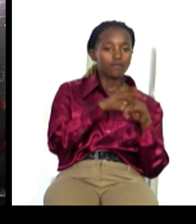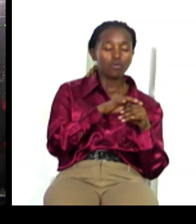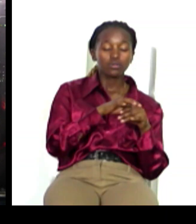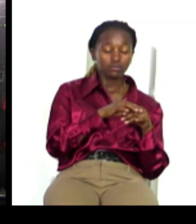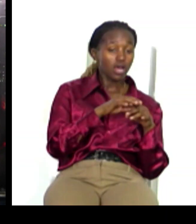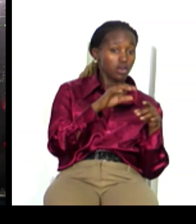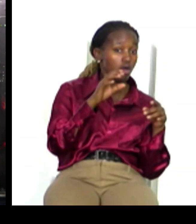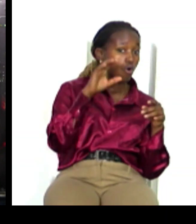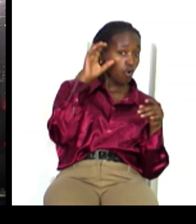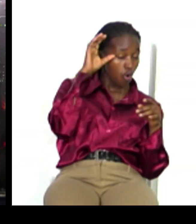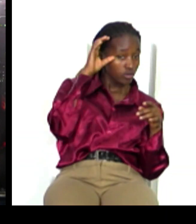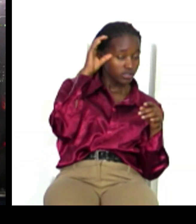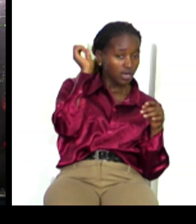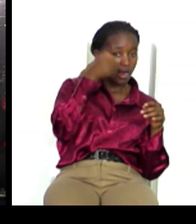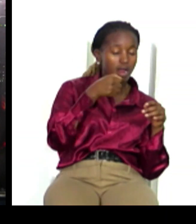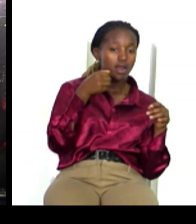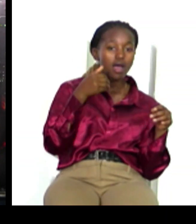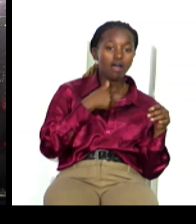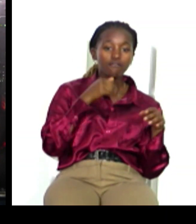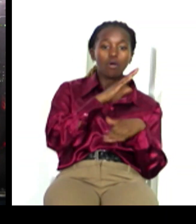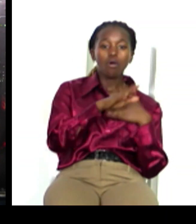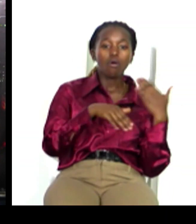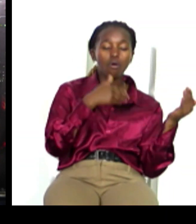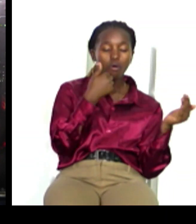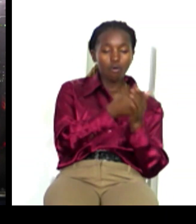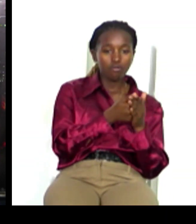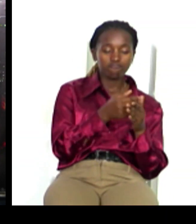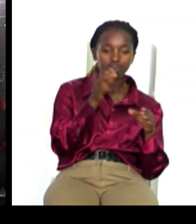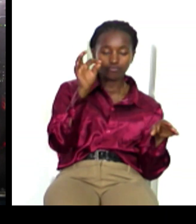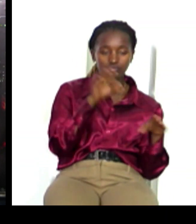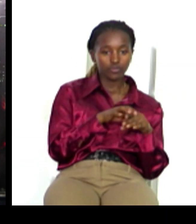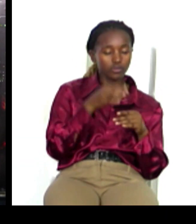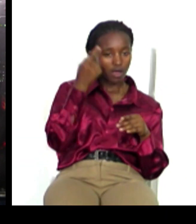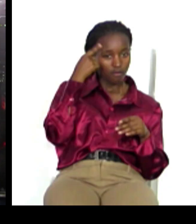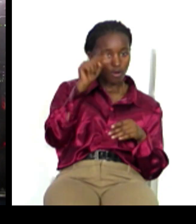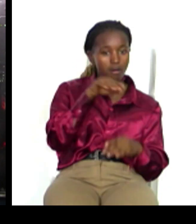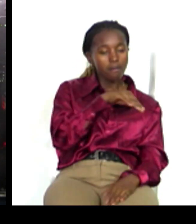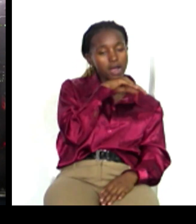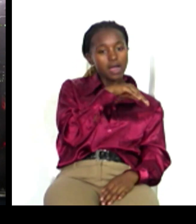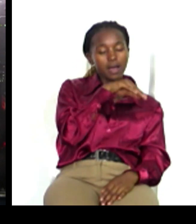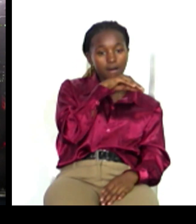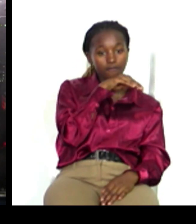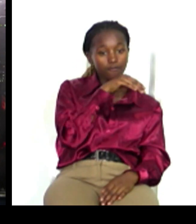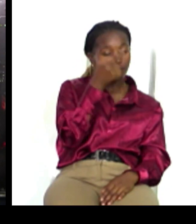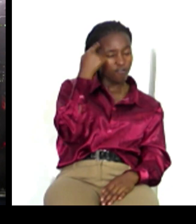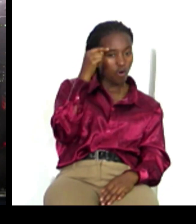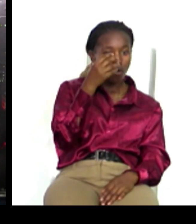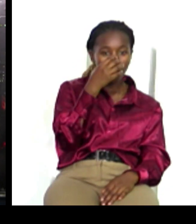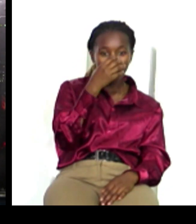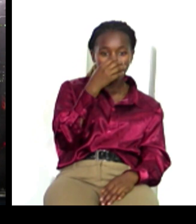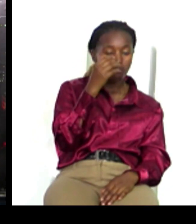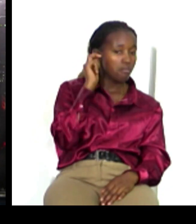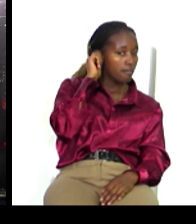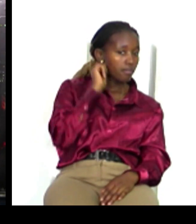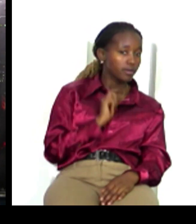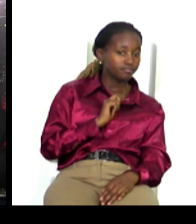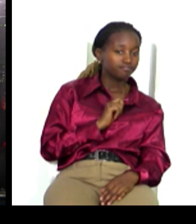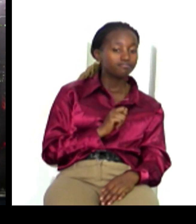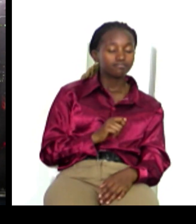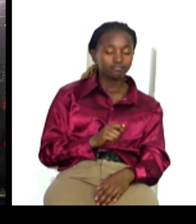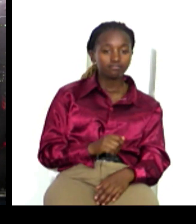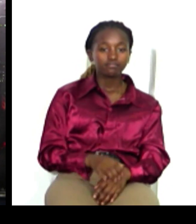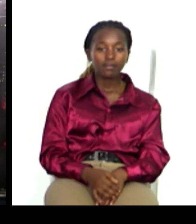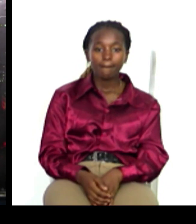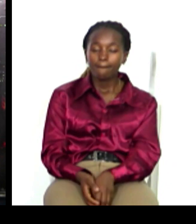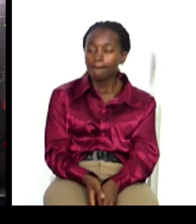Yes, ako nayo. Kisii? Ako nayo. Okay. Right, like at the moment ako nayo. But